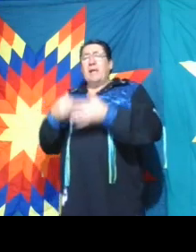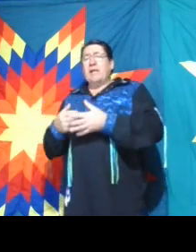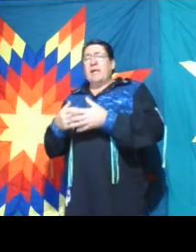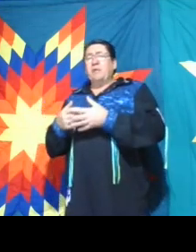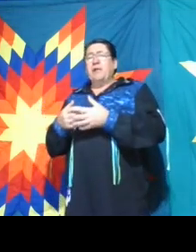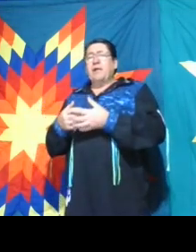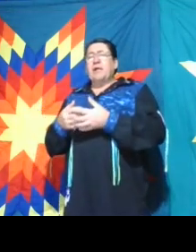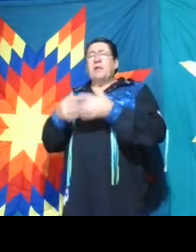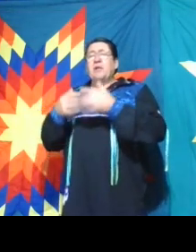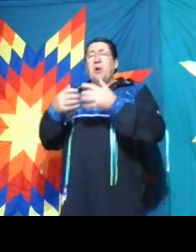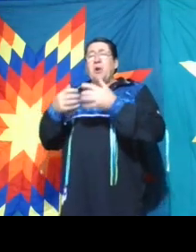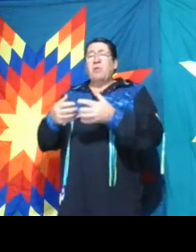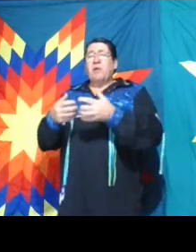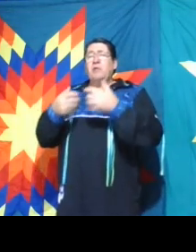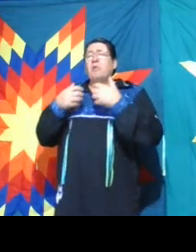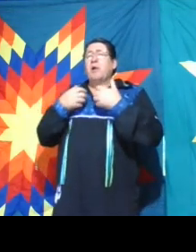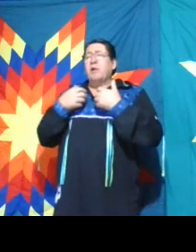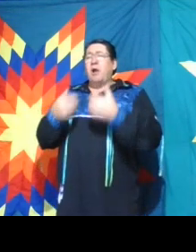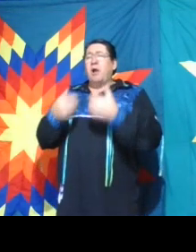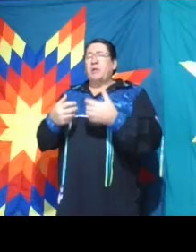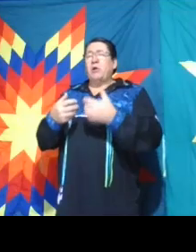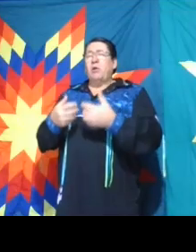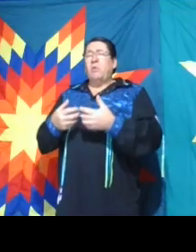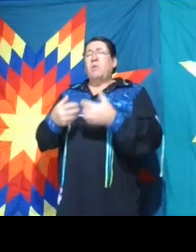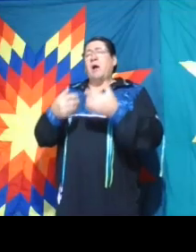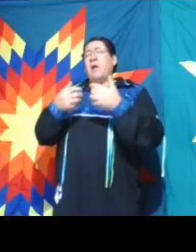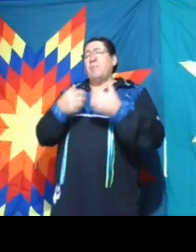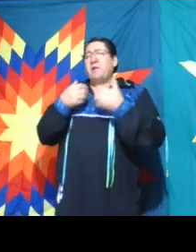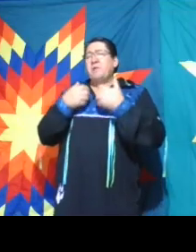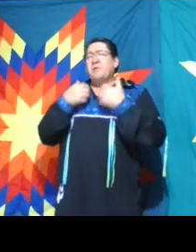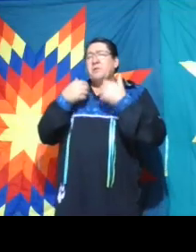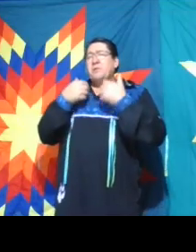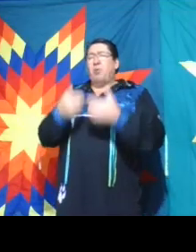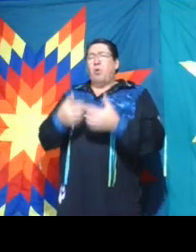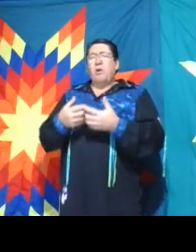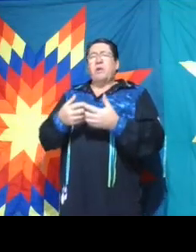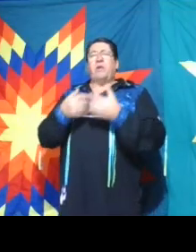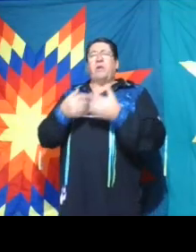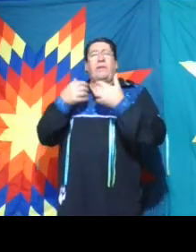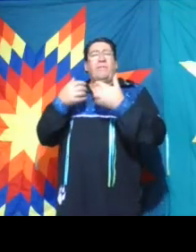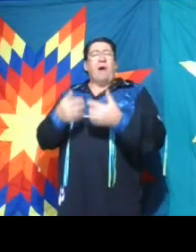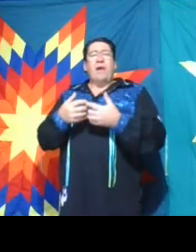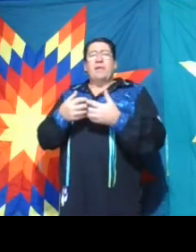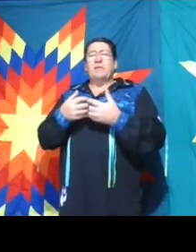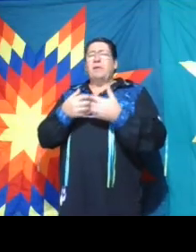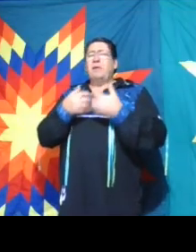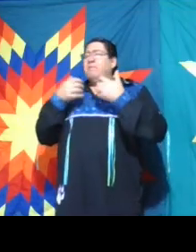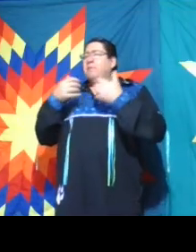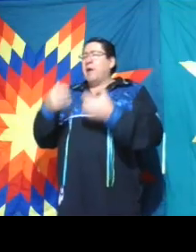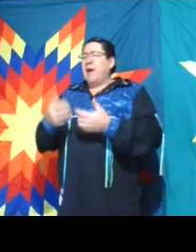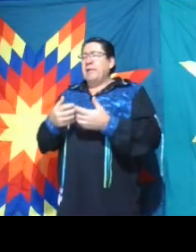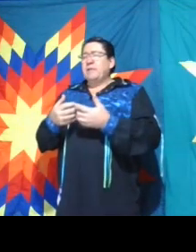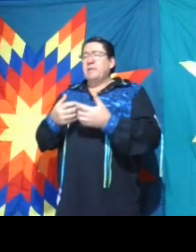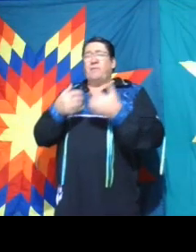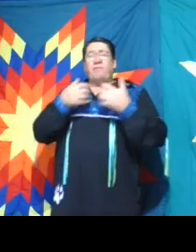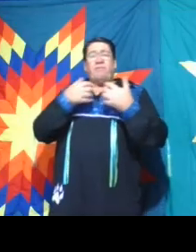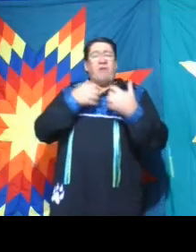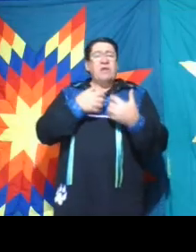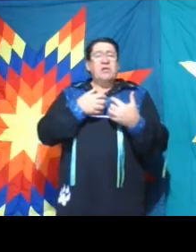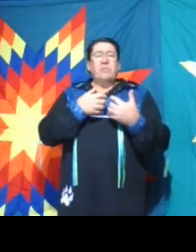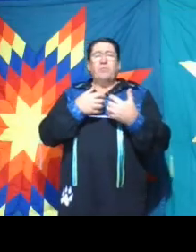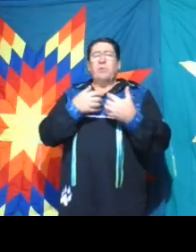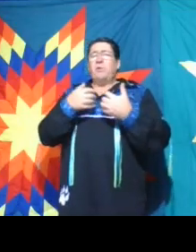is anything you need, know that you are not alone. I am here to support, to advise, for guidance,